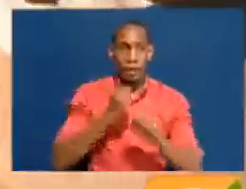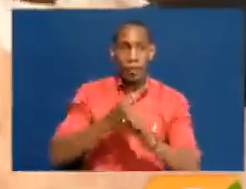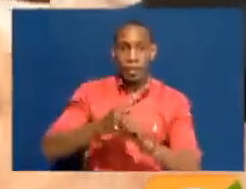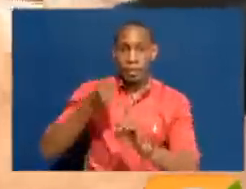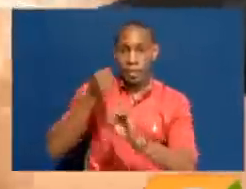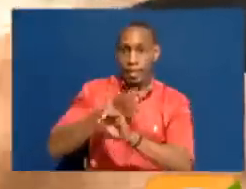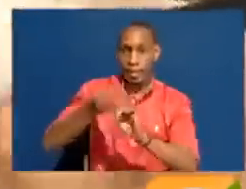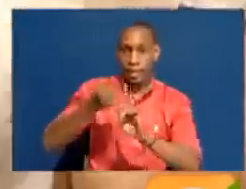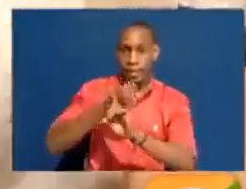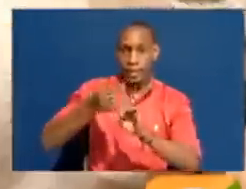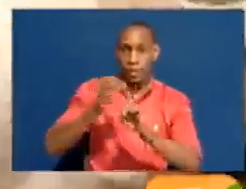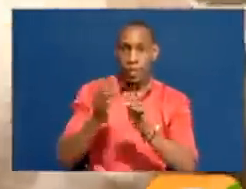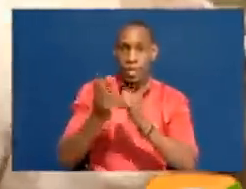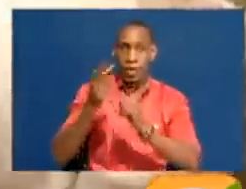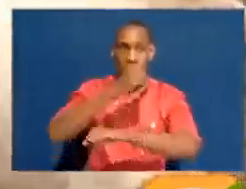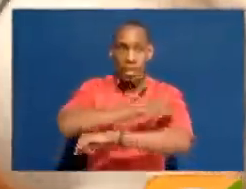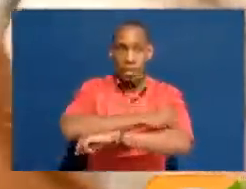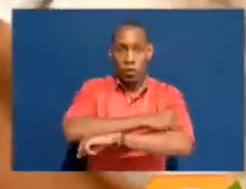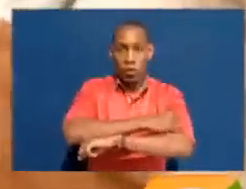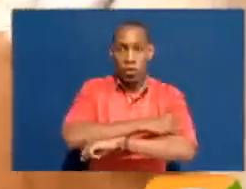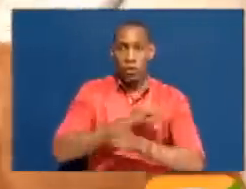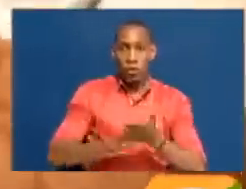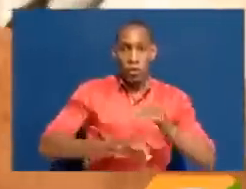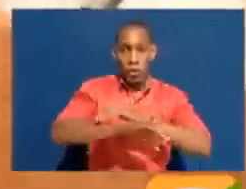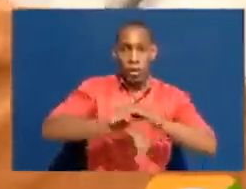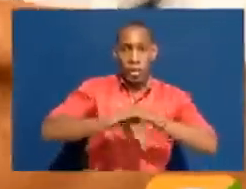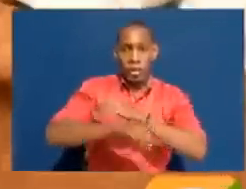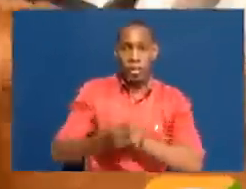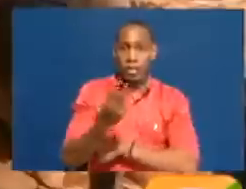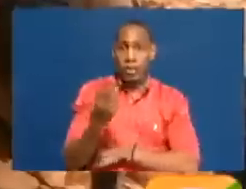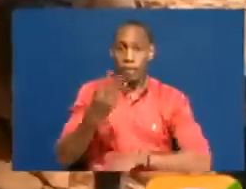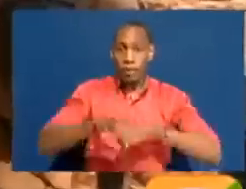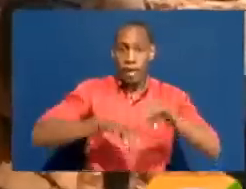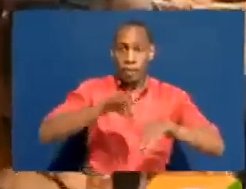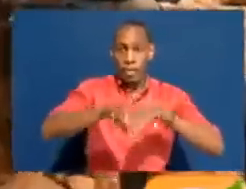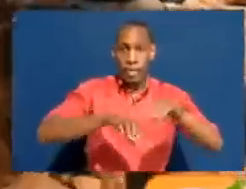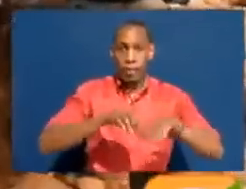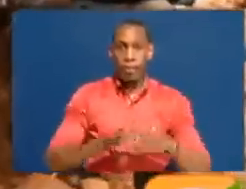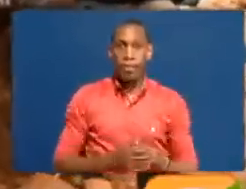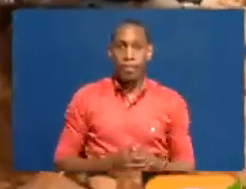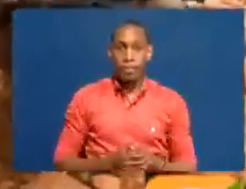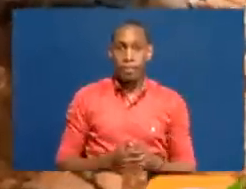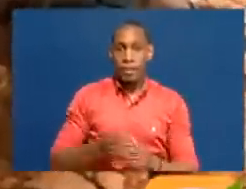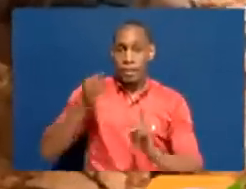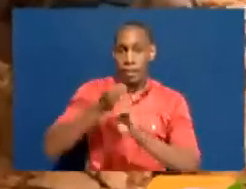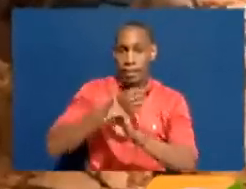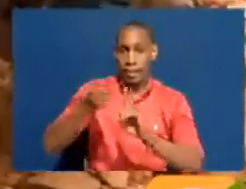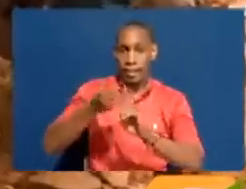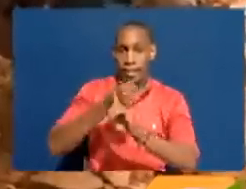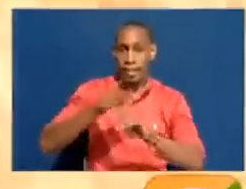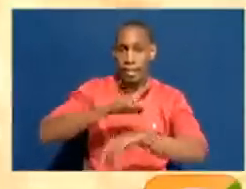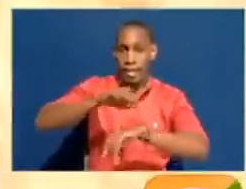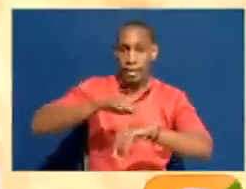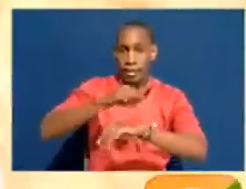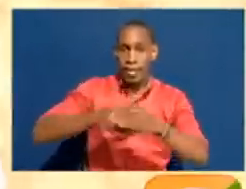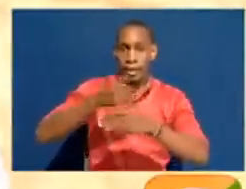attack behind Kainuk Secondary School, taking off with 24 heads of cattle. The attack coming just